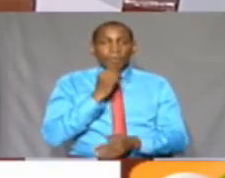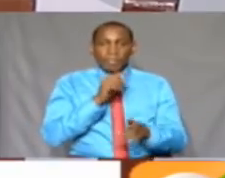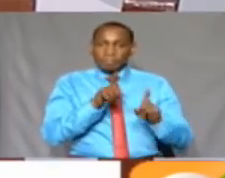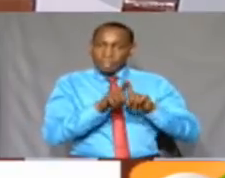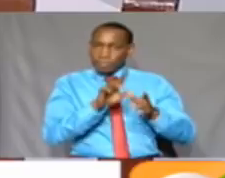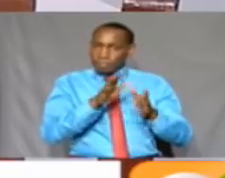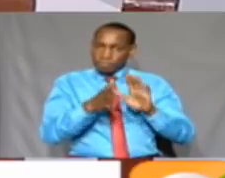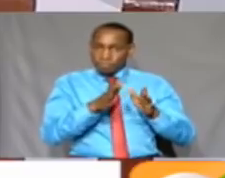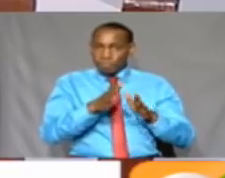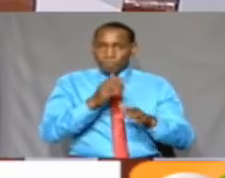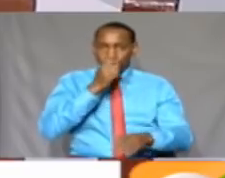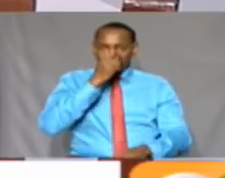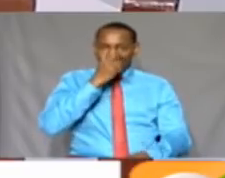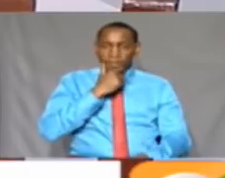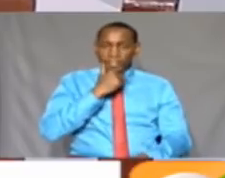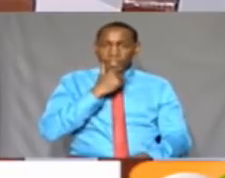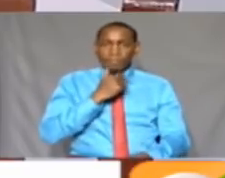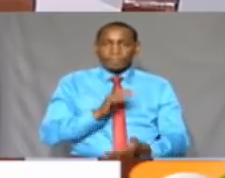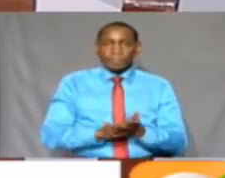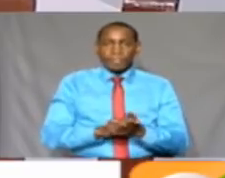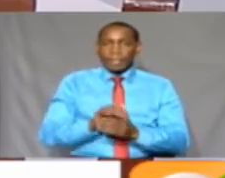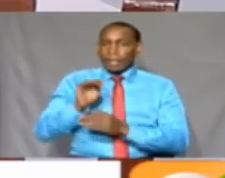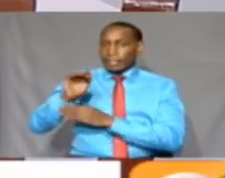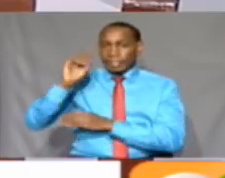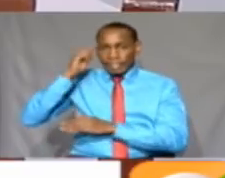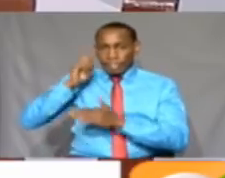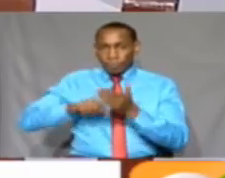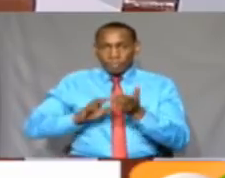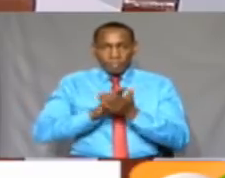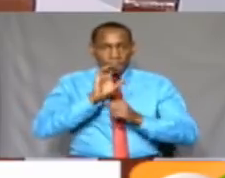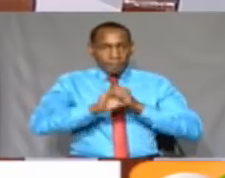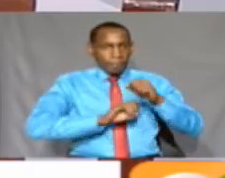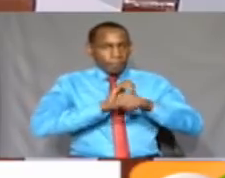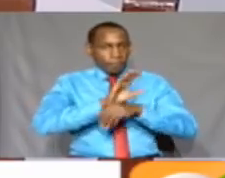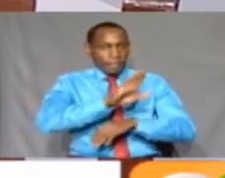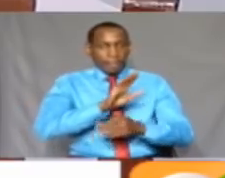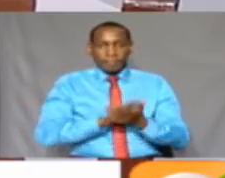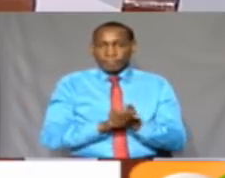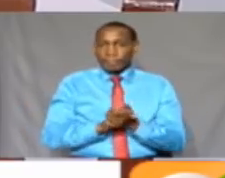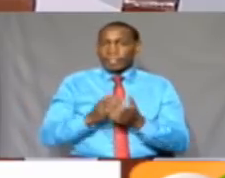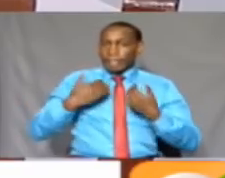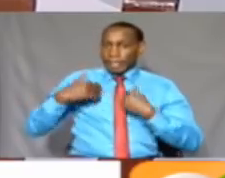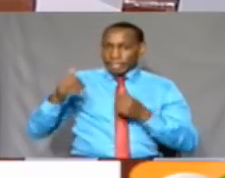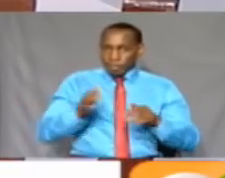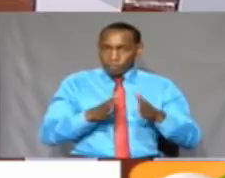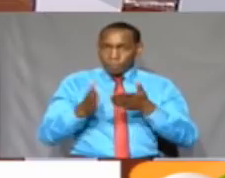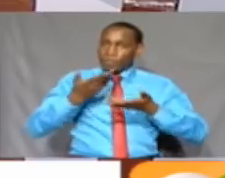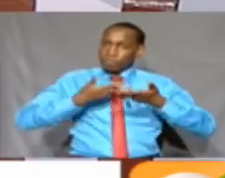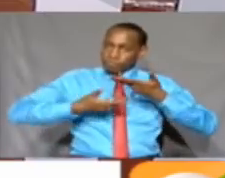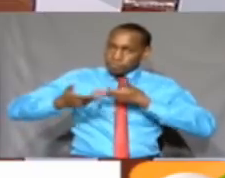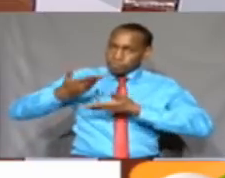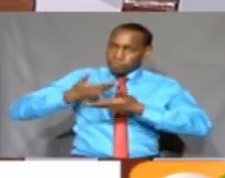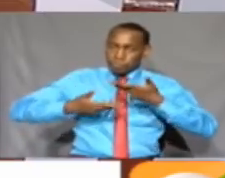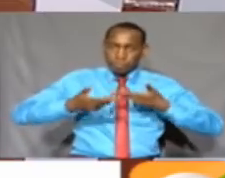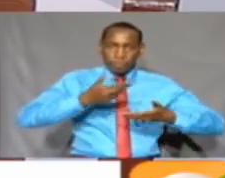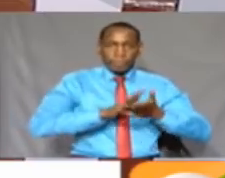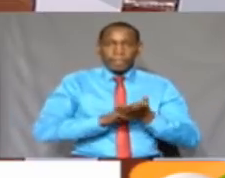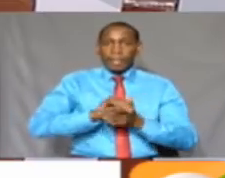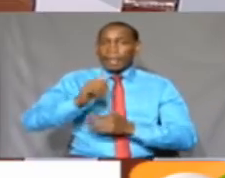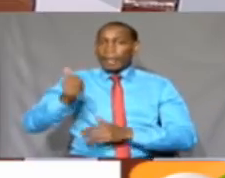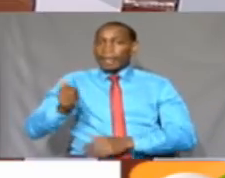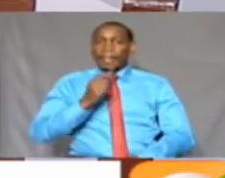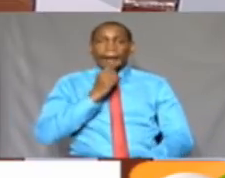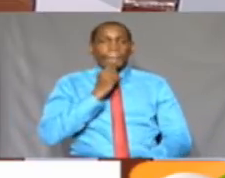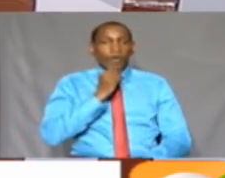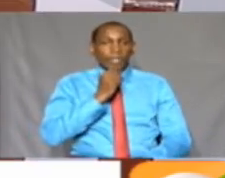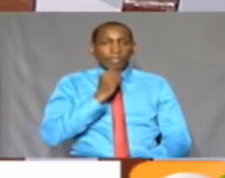age. And I was telling her, what do you think about this? And we then get that opportunity to share. Mm. For the younger boy, yeah,